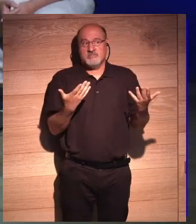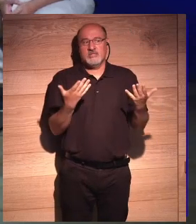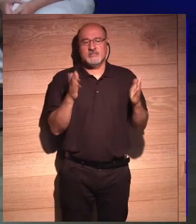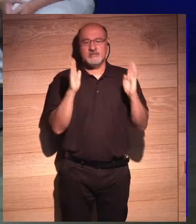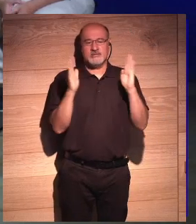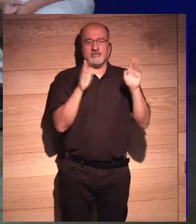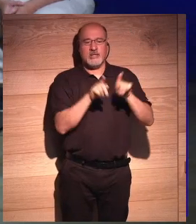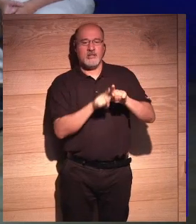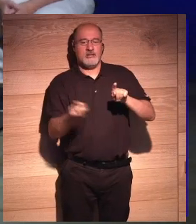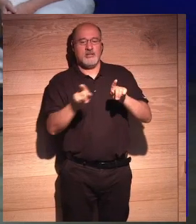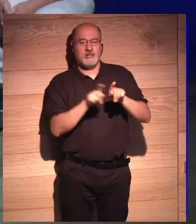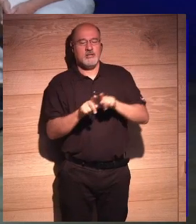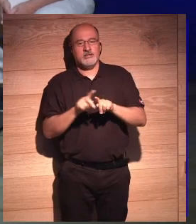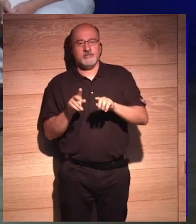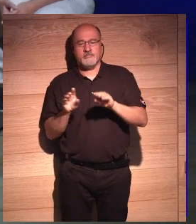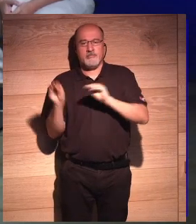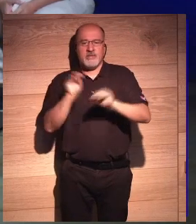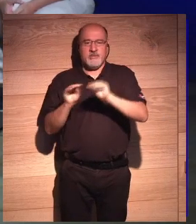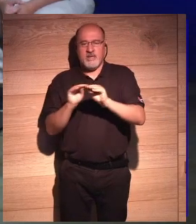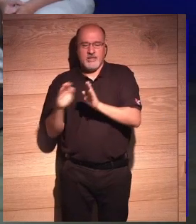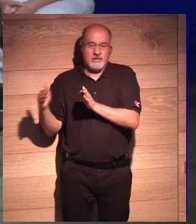What positive aspects you see